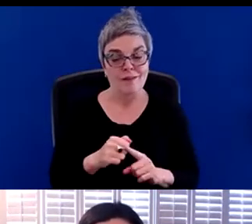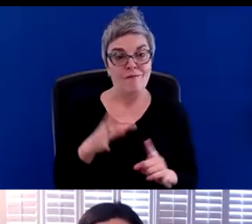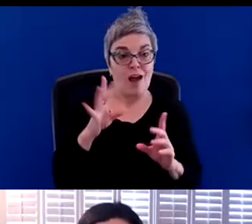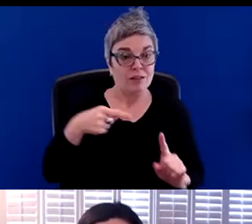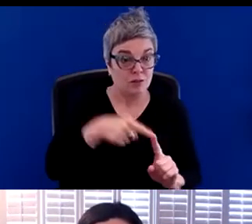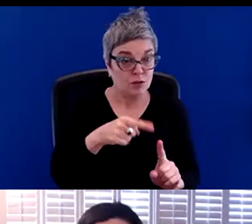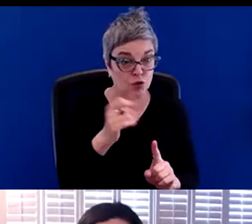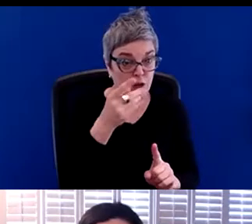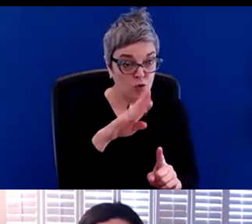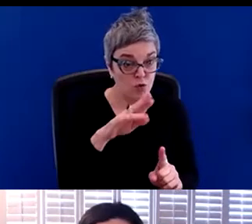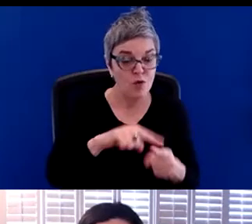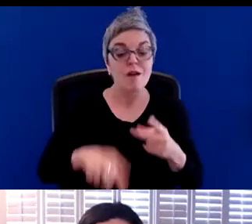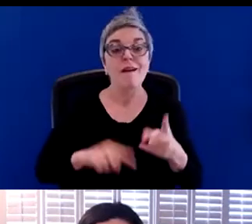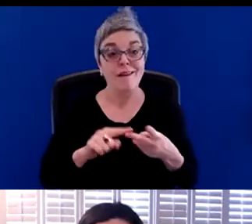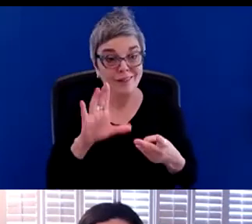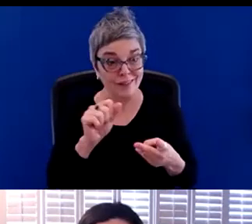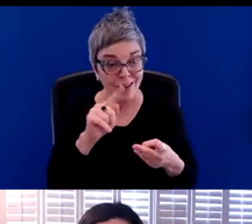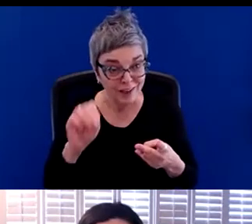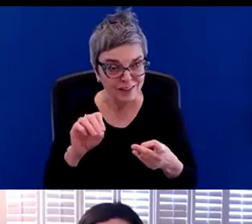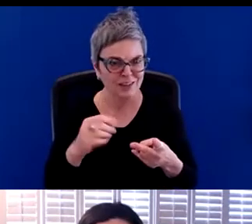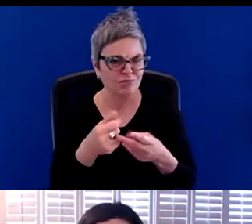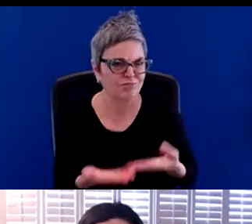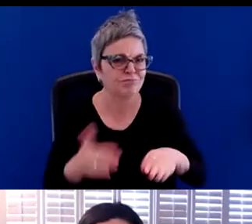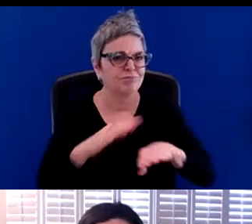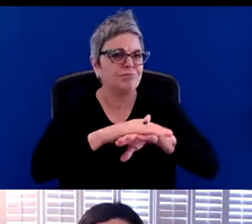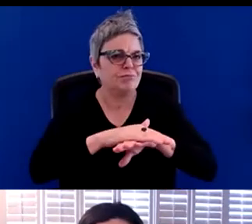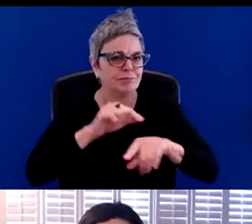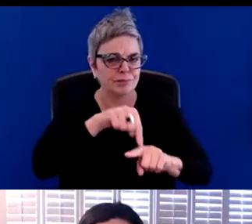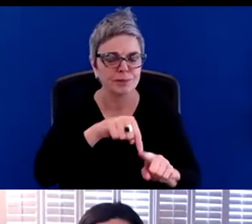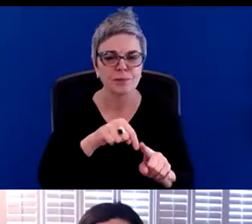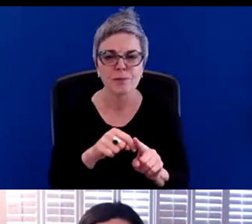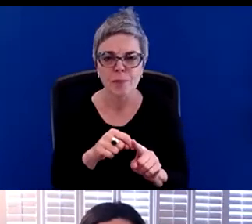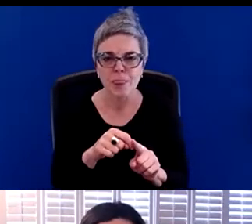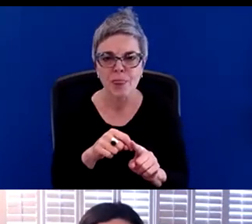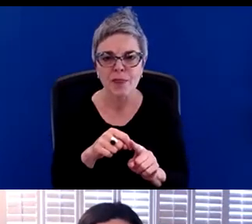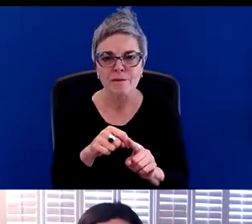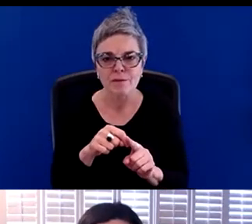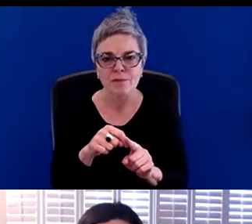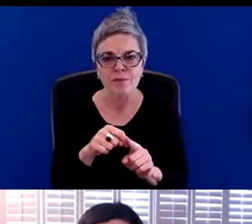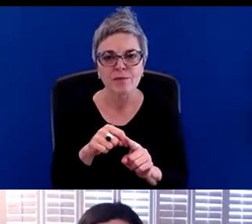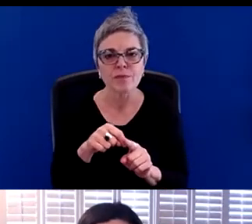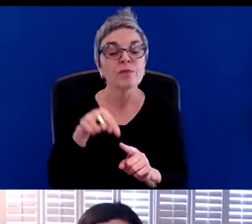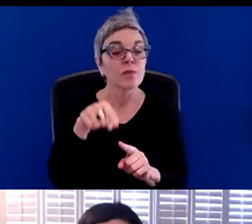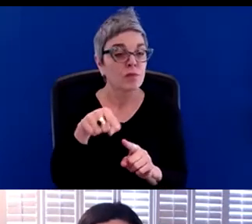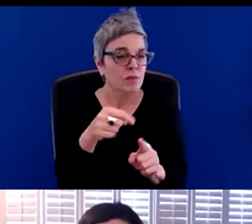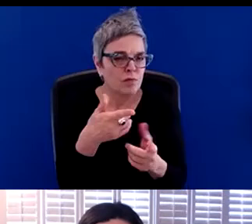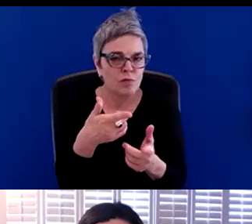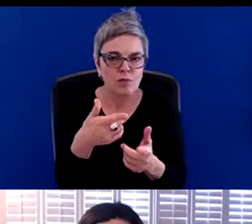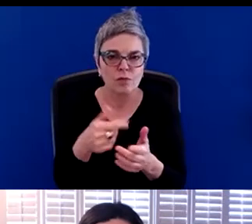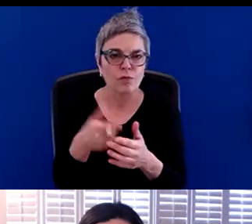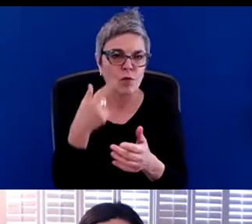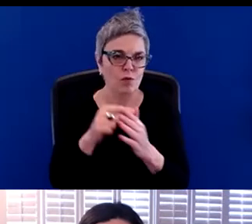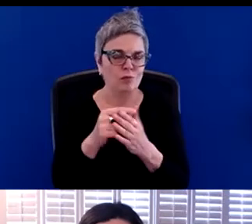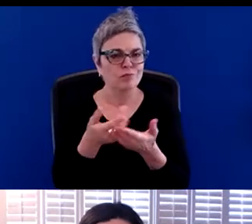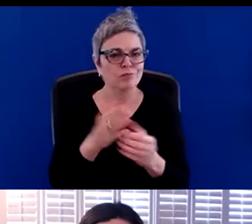with gender-based violence, the perspectives of and the protests of oppressed caste women was completely being